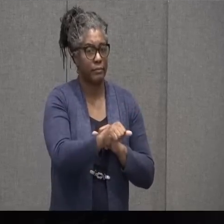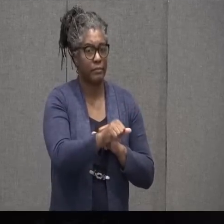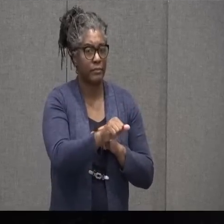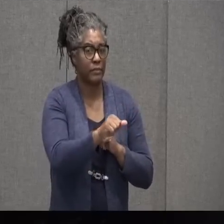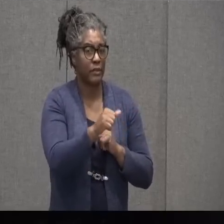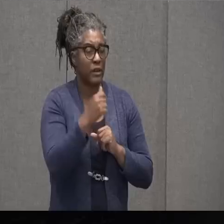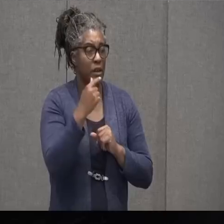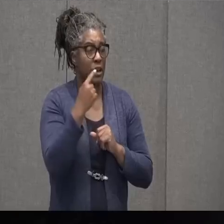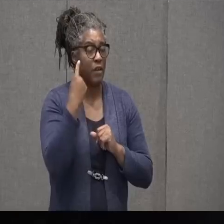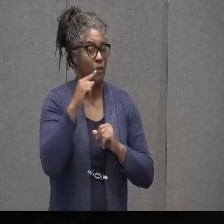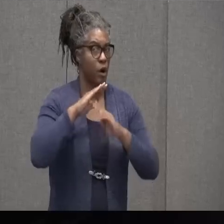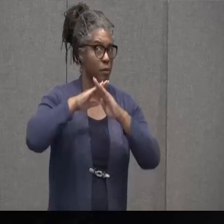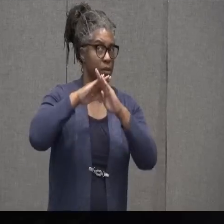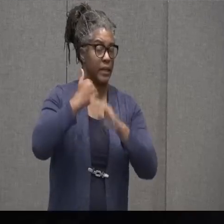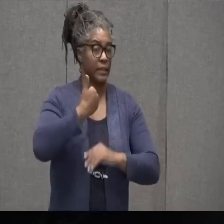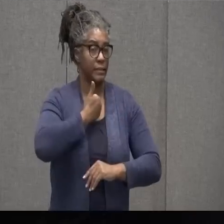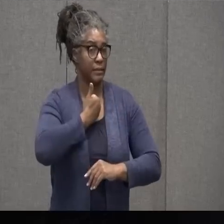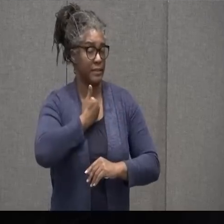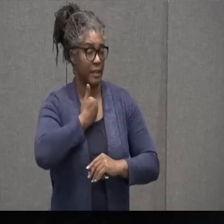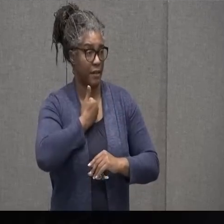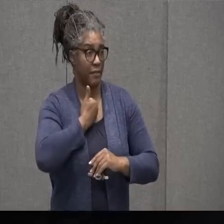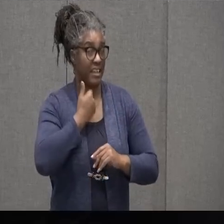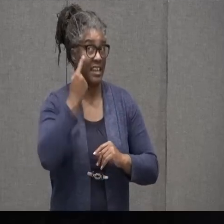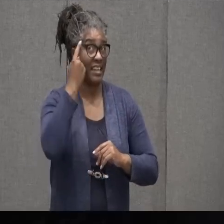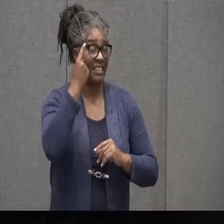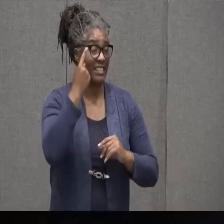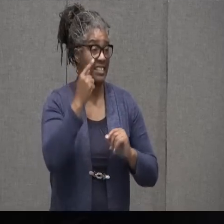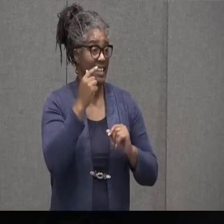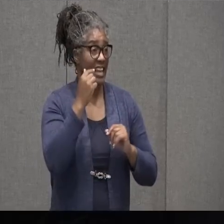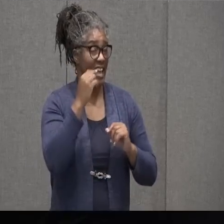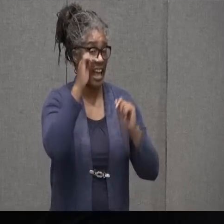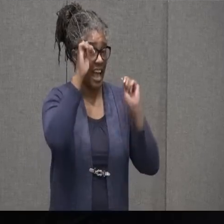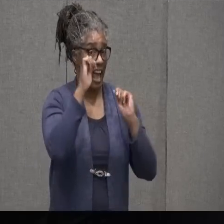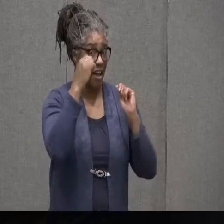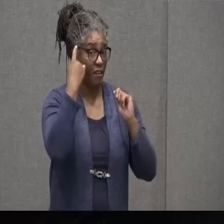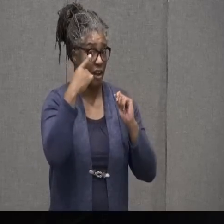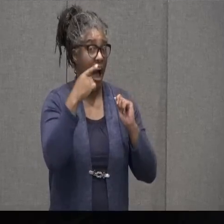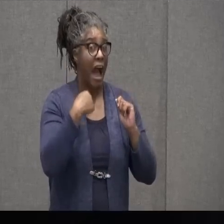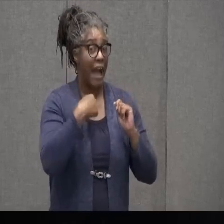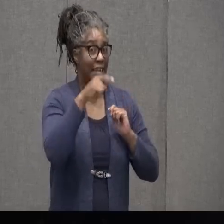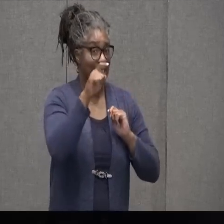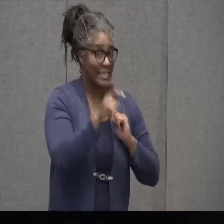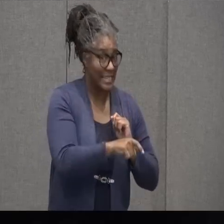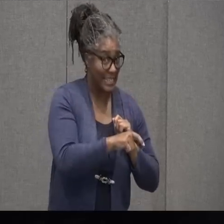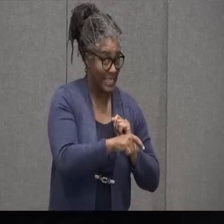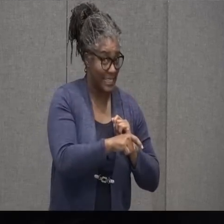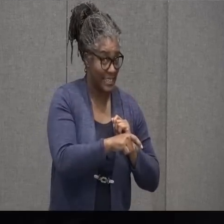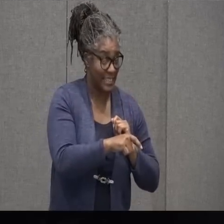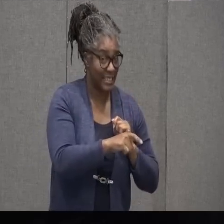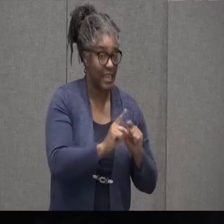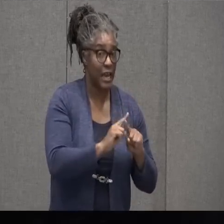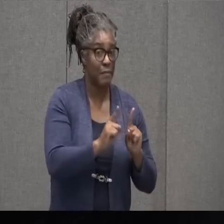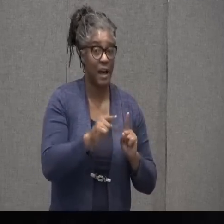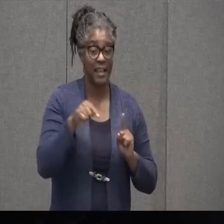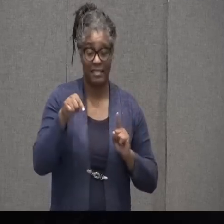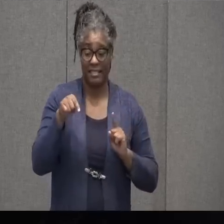myself. So this hat is my hat that I need. But this lovely hat